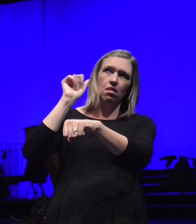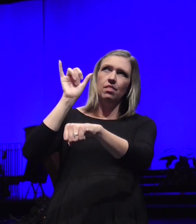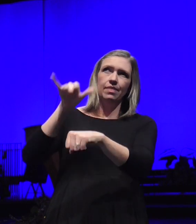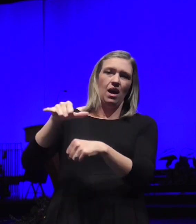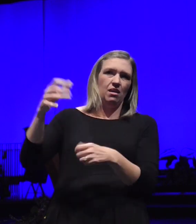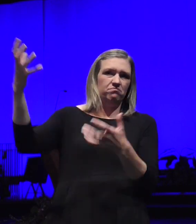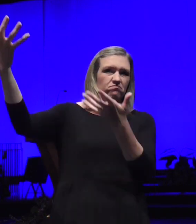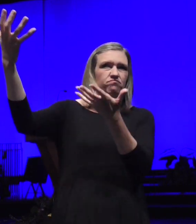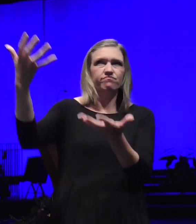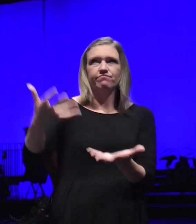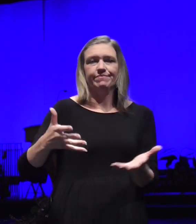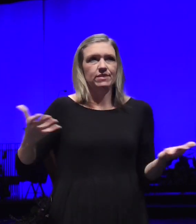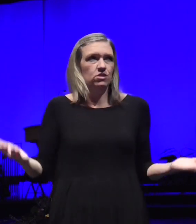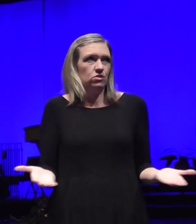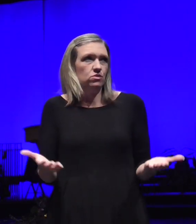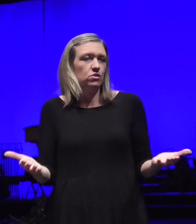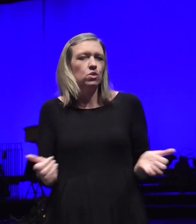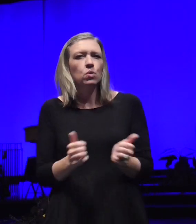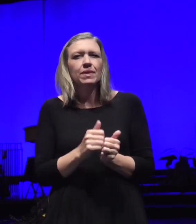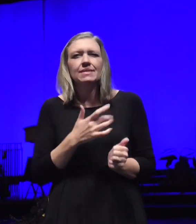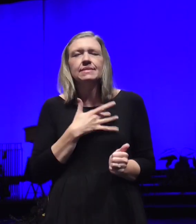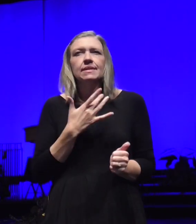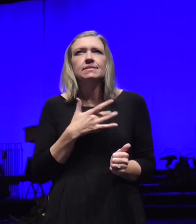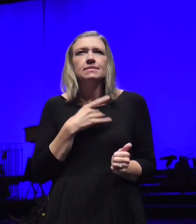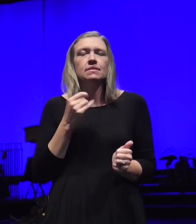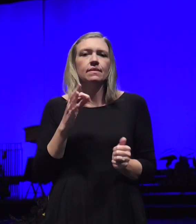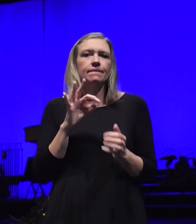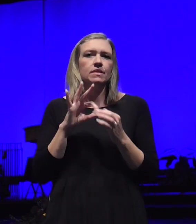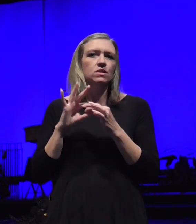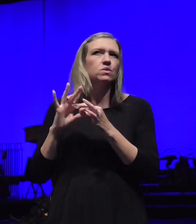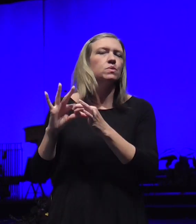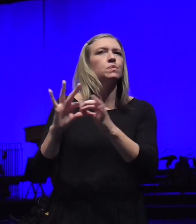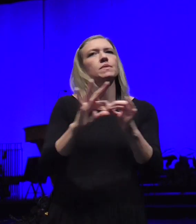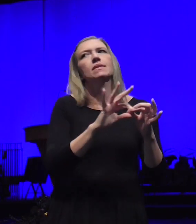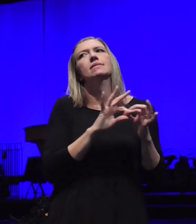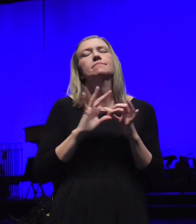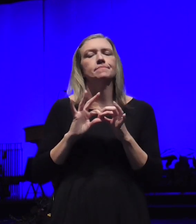forth. I call it forth with a sense of union.